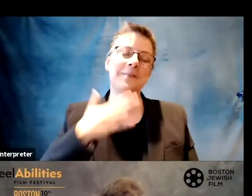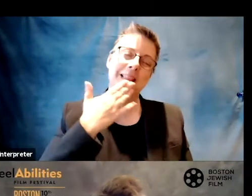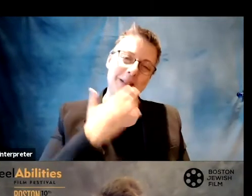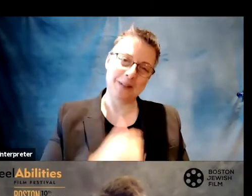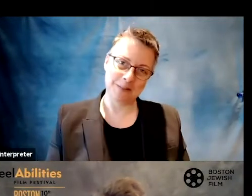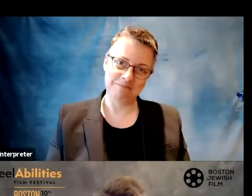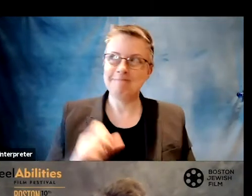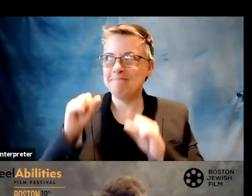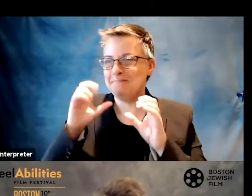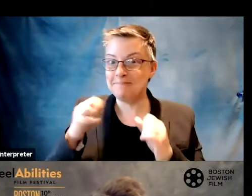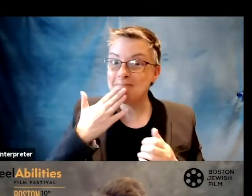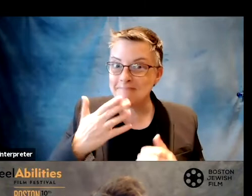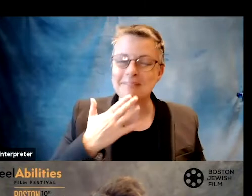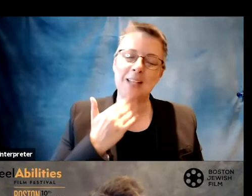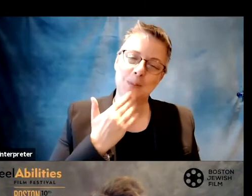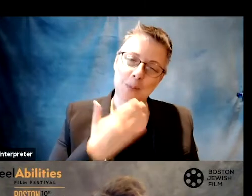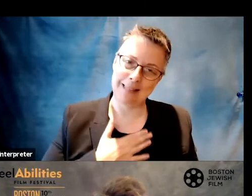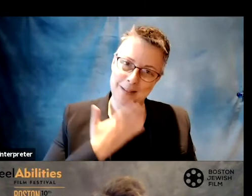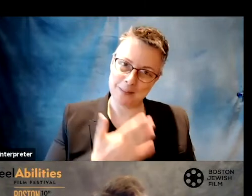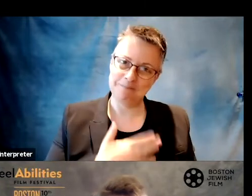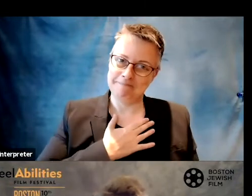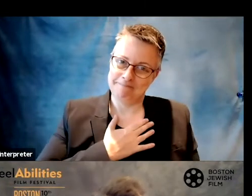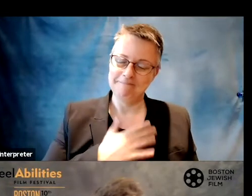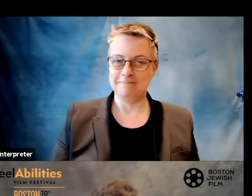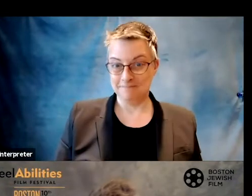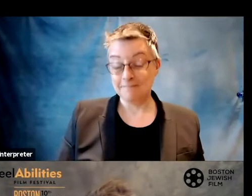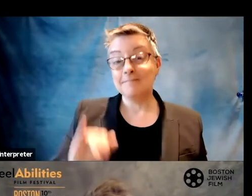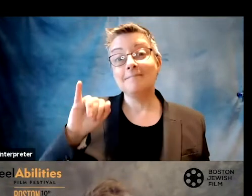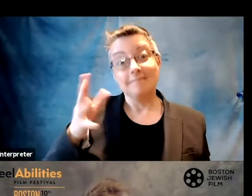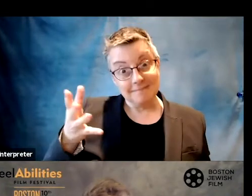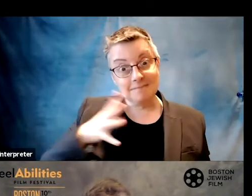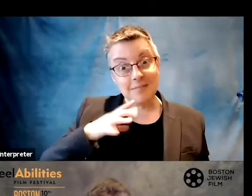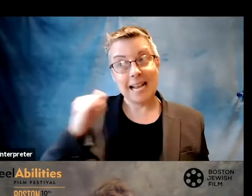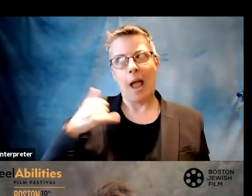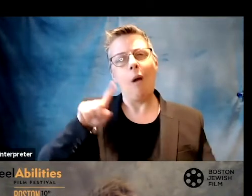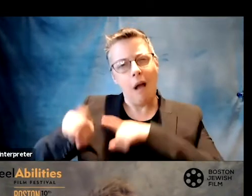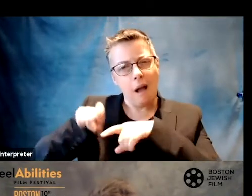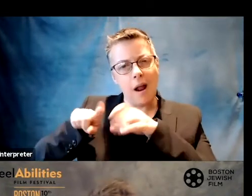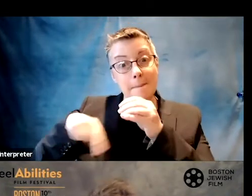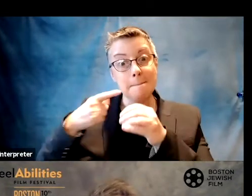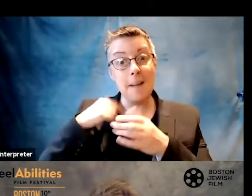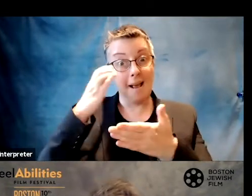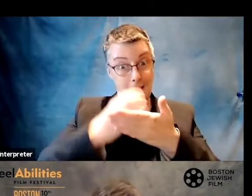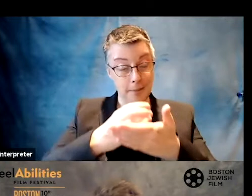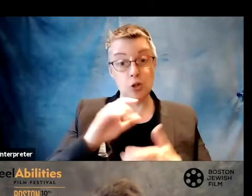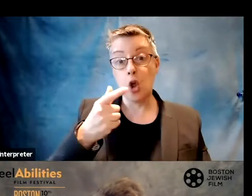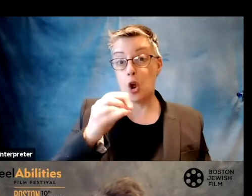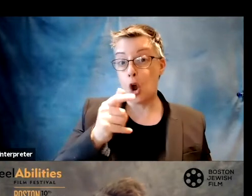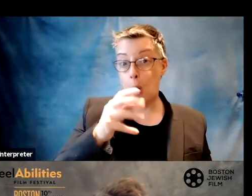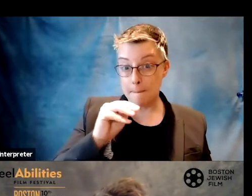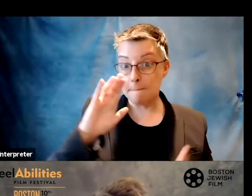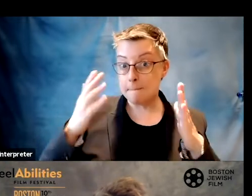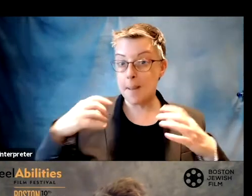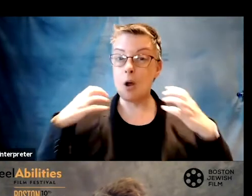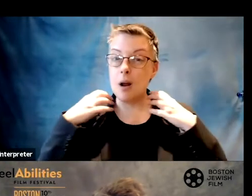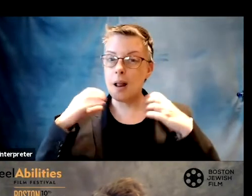It's fantastic. sweet of you. So, now I'm going to ask you about the image of the Golem versus Frankenstein.